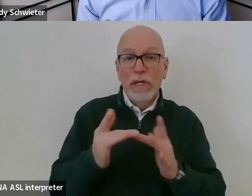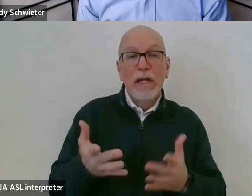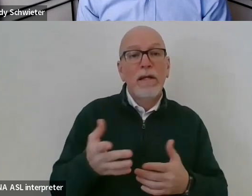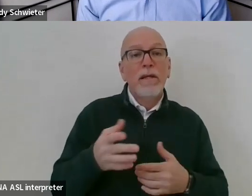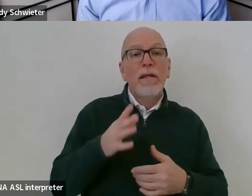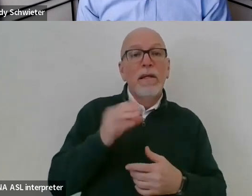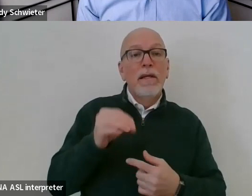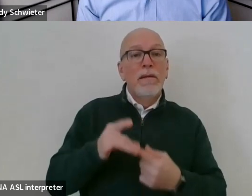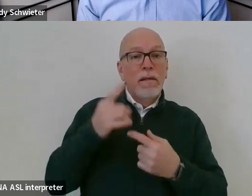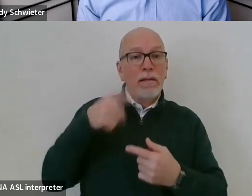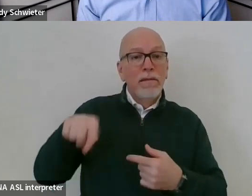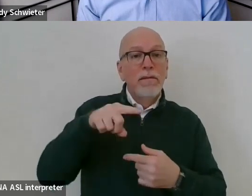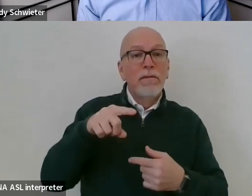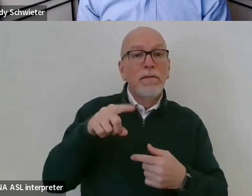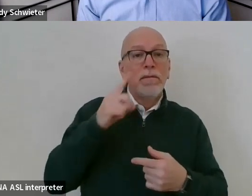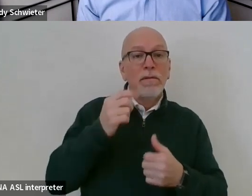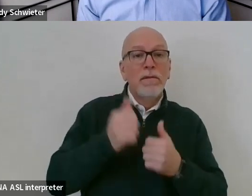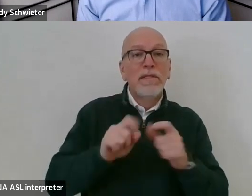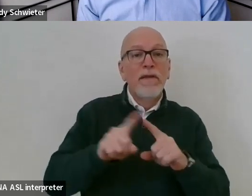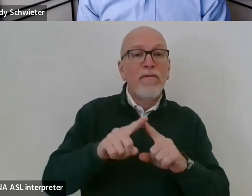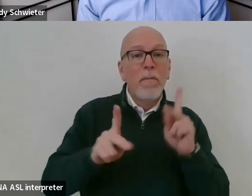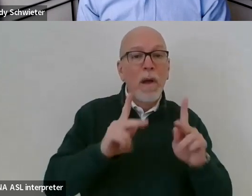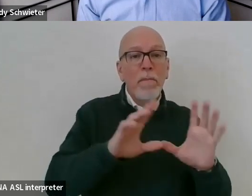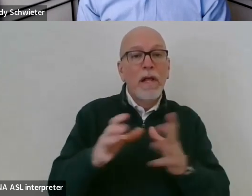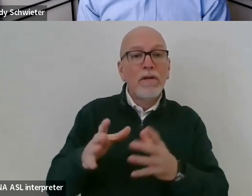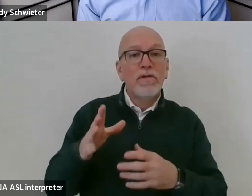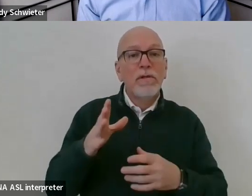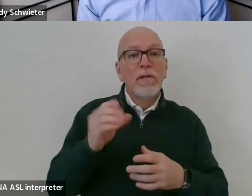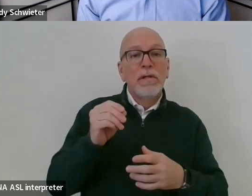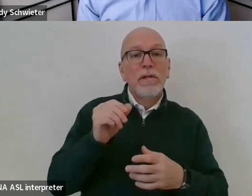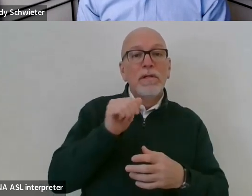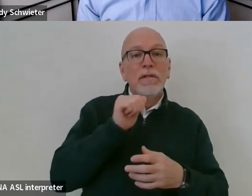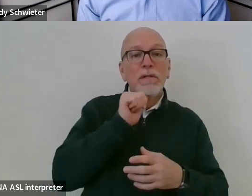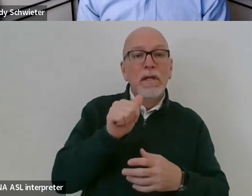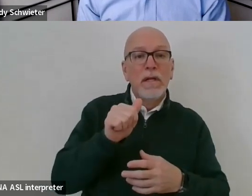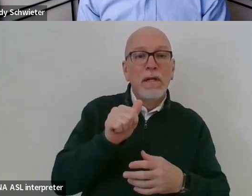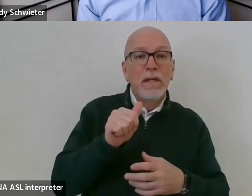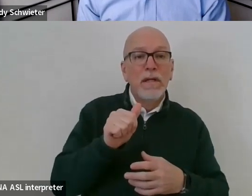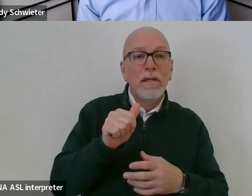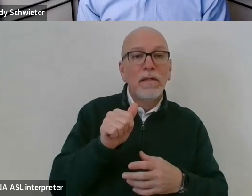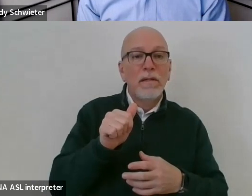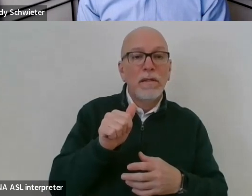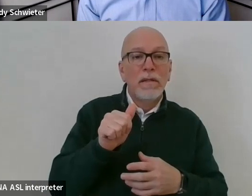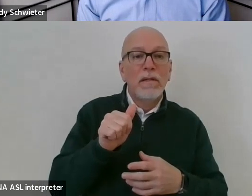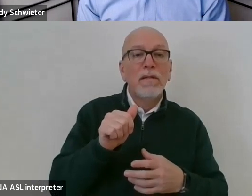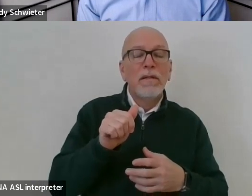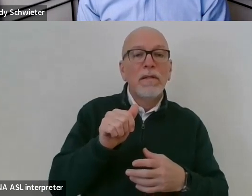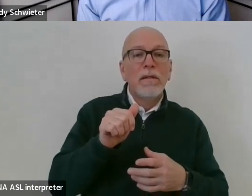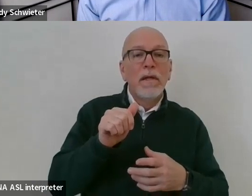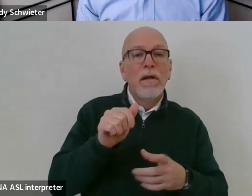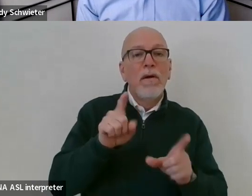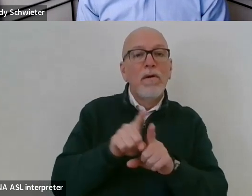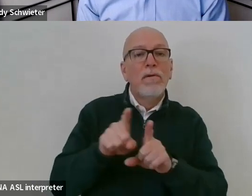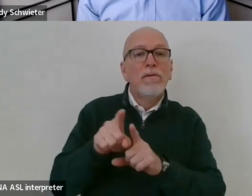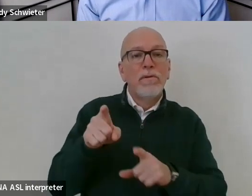especially to rural and indigenous populations, or to non-literary, non-numerary societies, okay? And